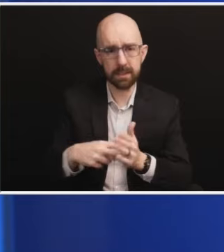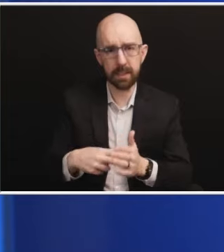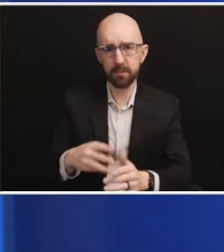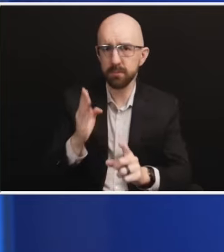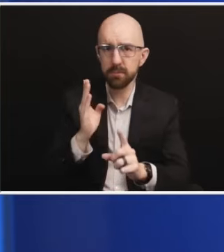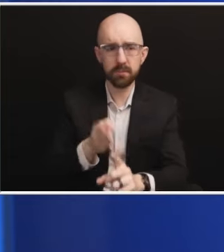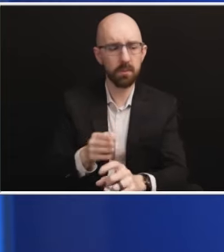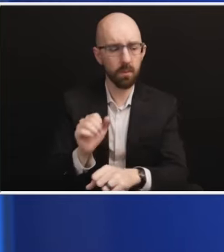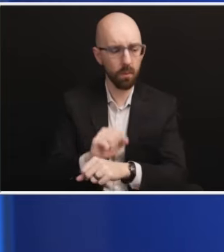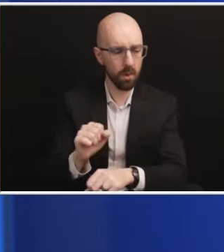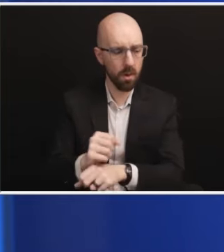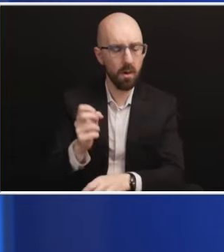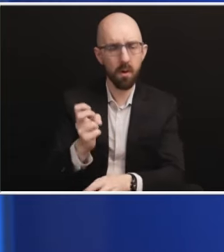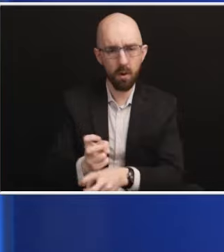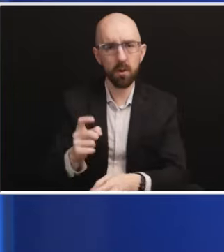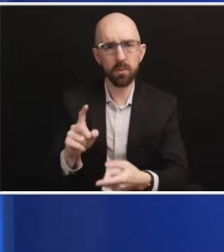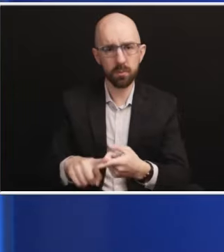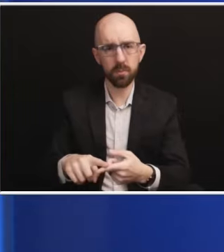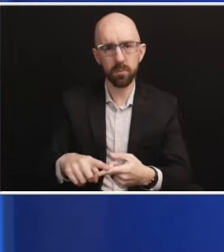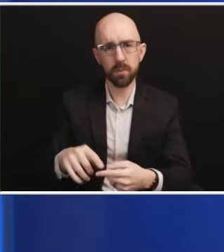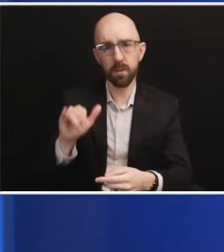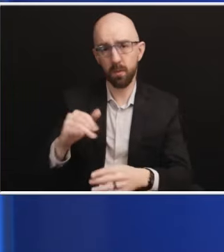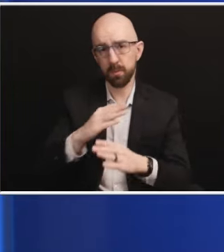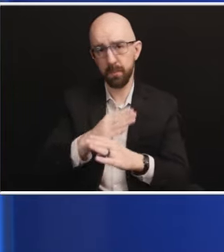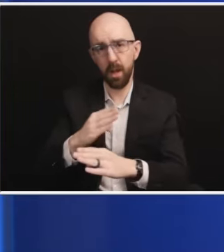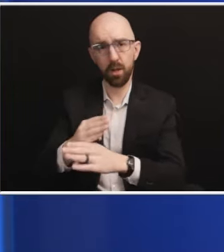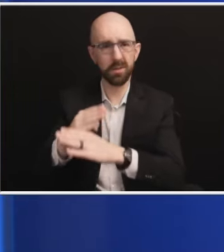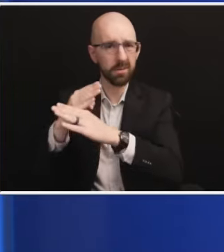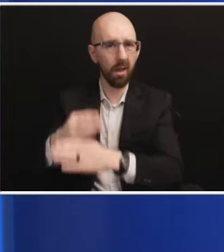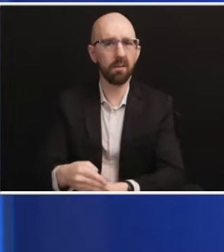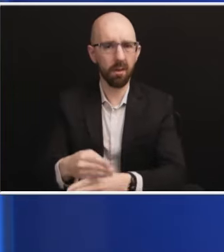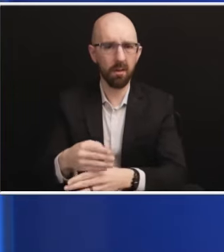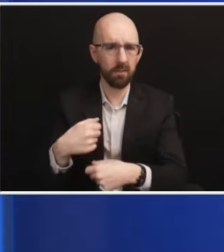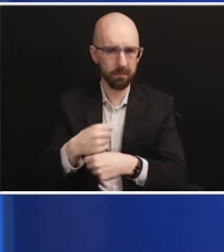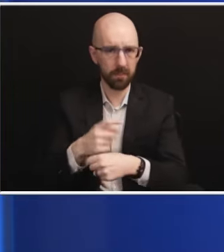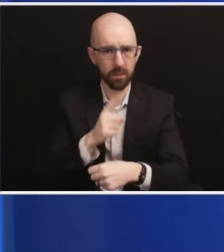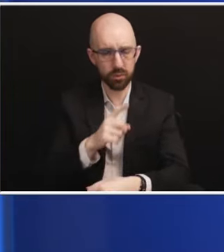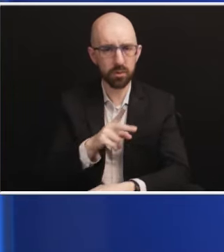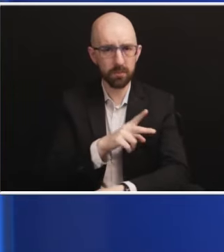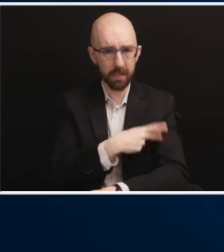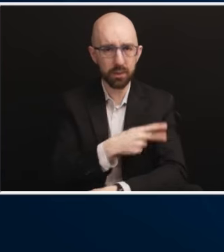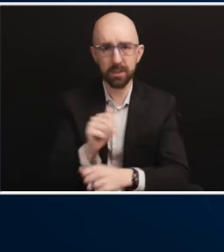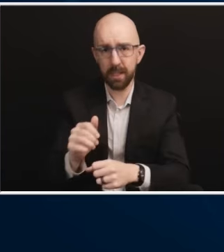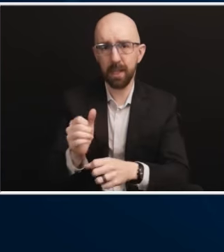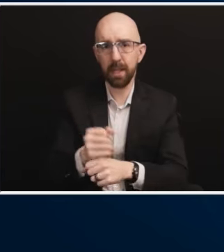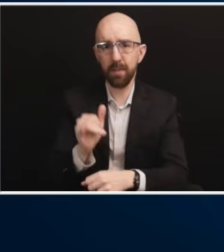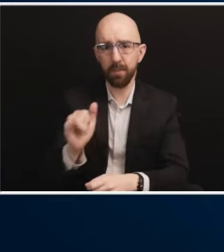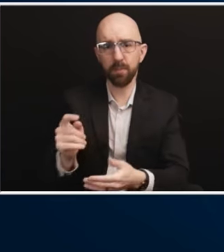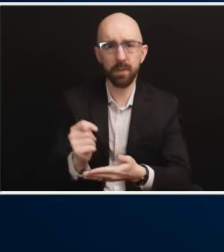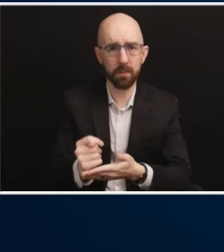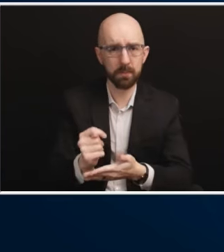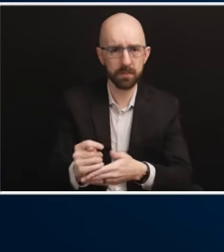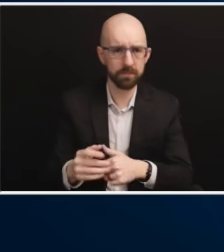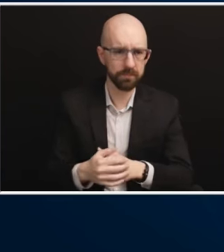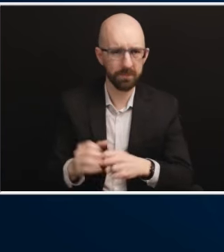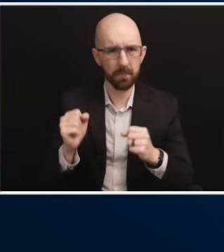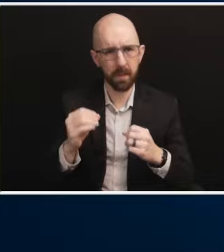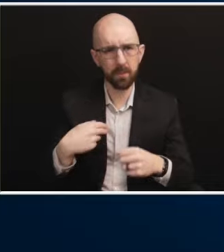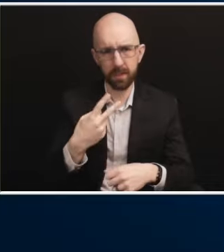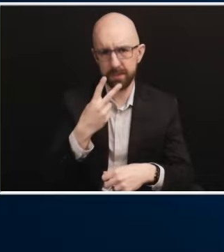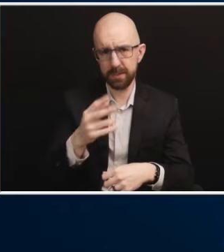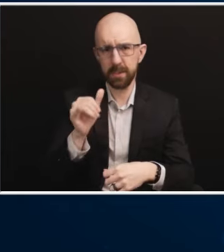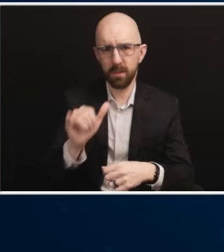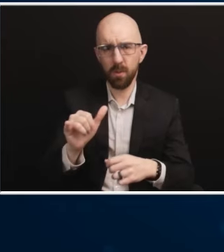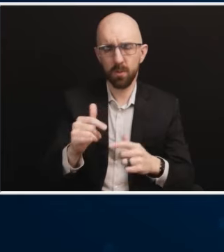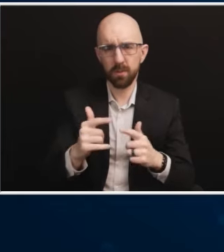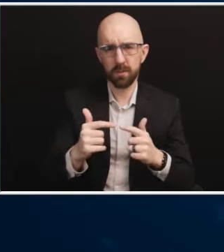hard to knock those barriers down so patients can get these therapies. Yeah, it's pretty amazing when I see those sort of scatter plots